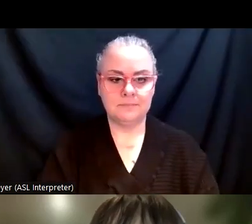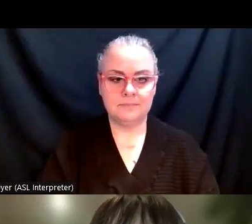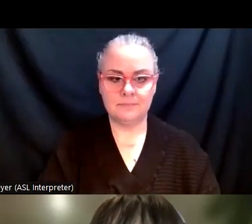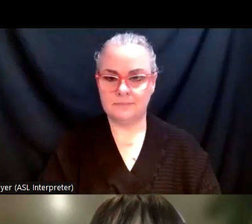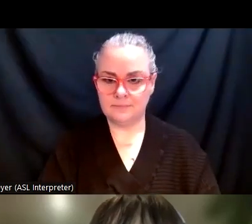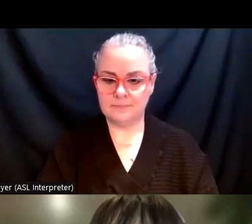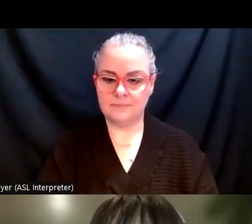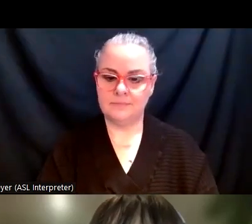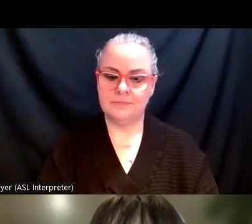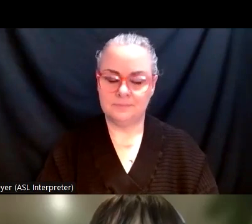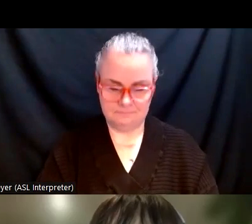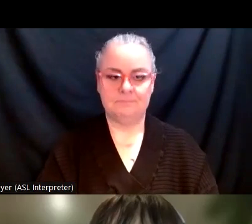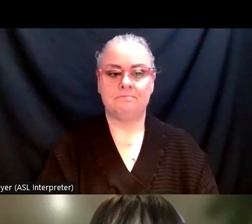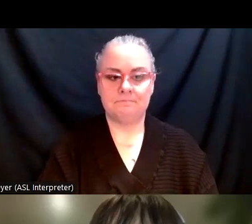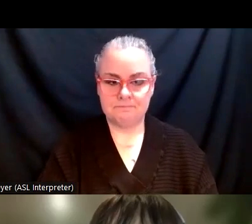Okay.